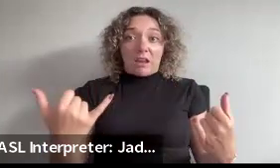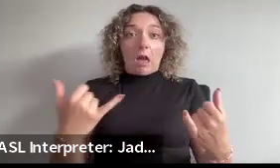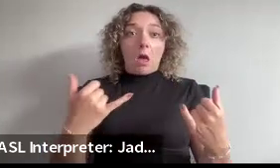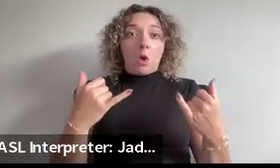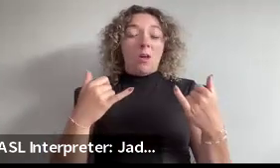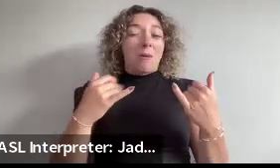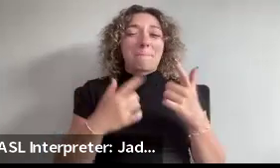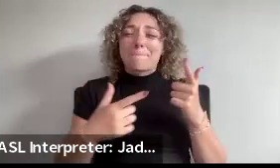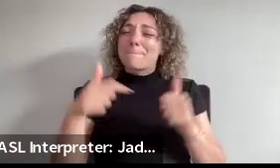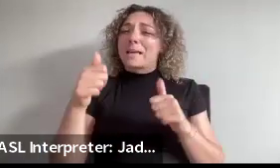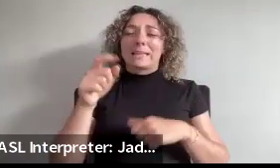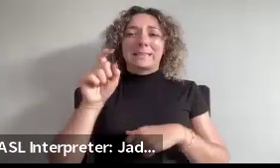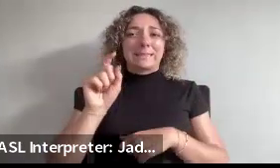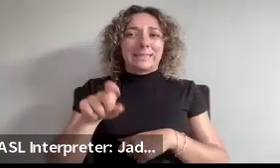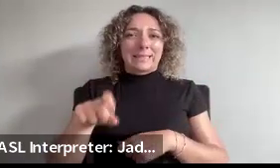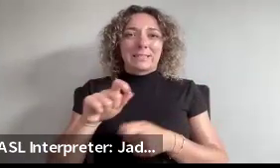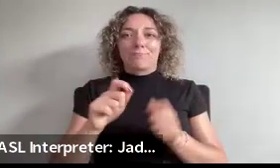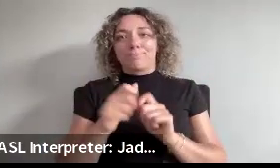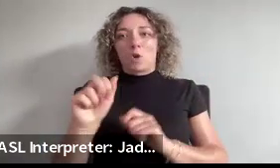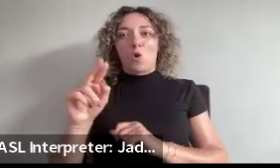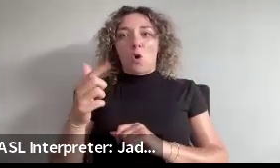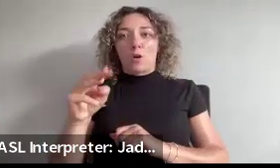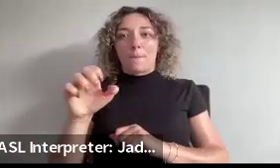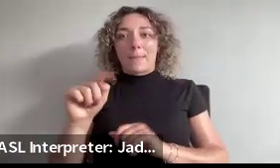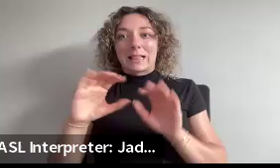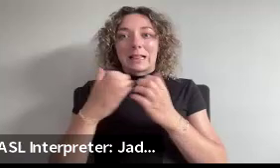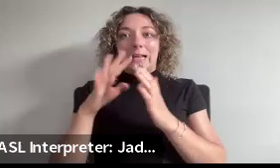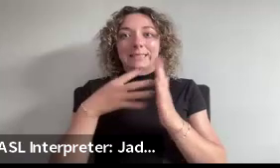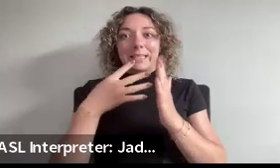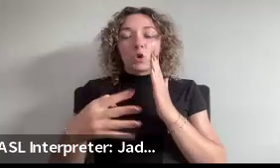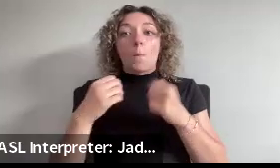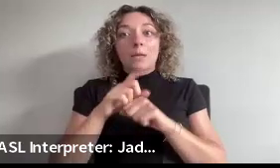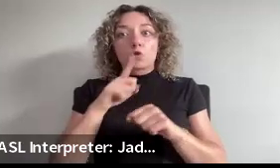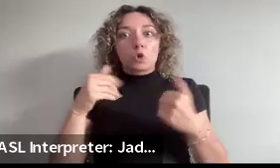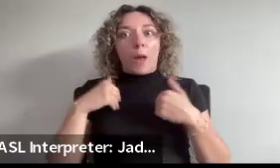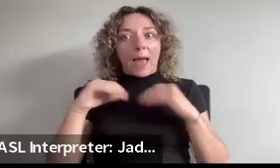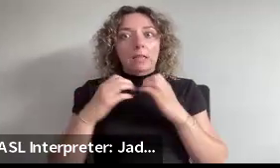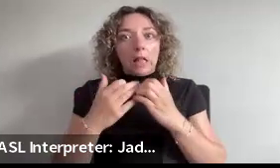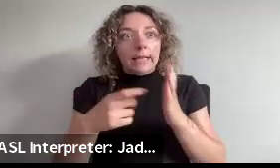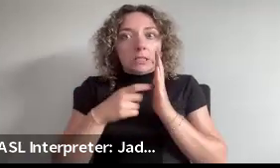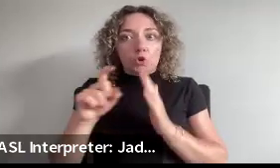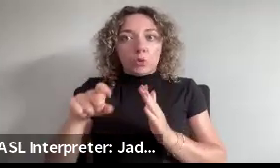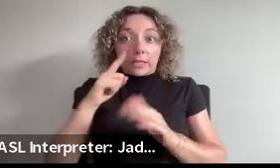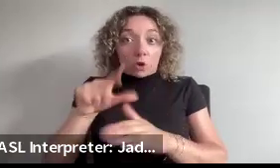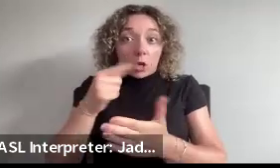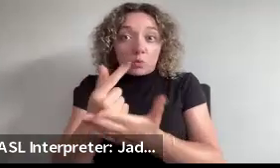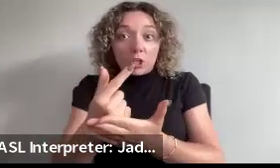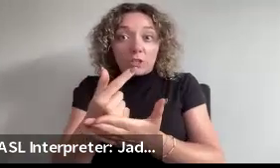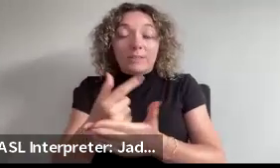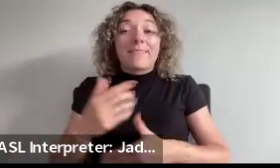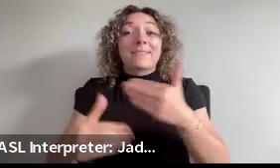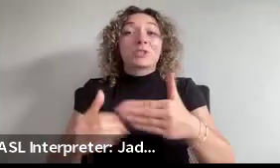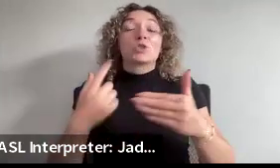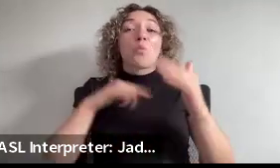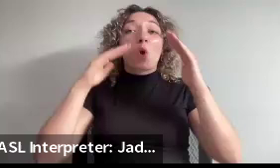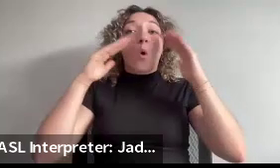greatest need is to augment the class schedule to make sure that you have the classes that you need to graduate, at some point we hope that the state